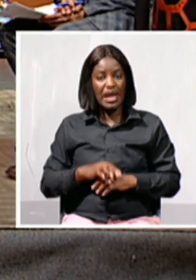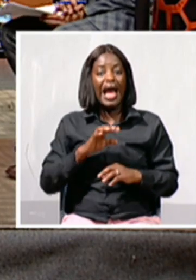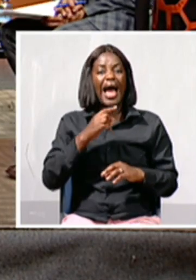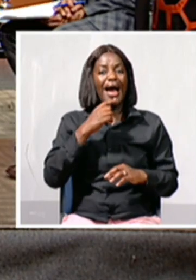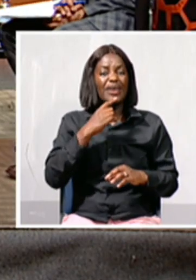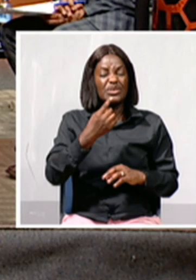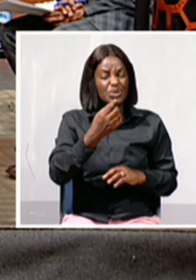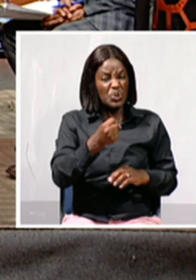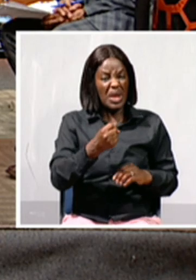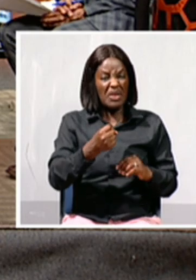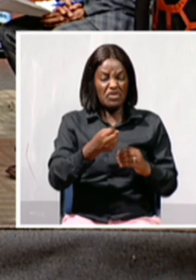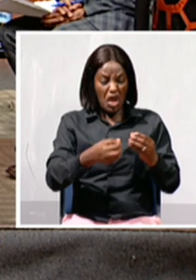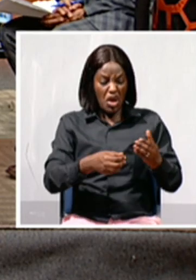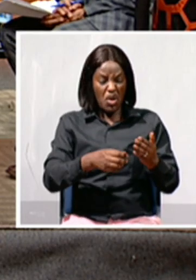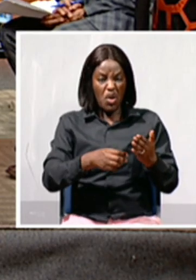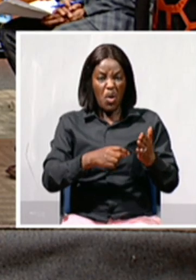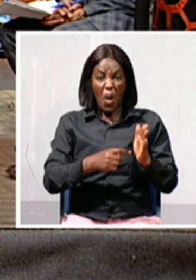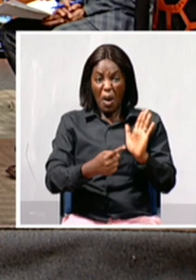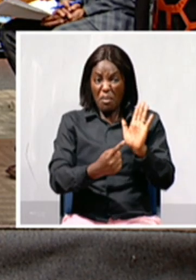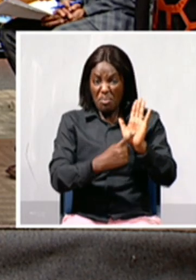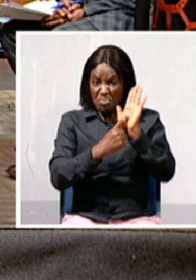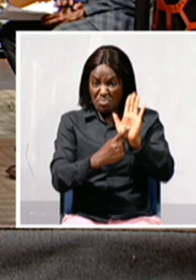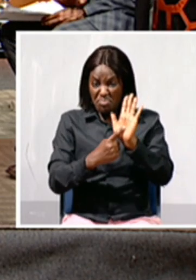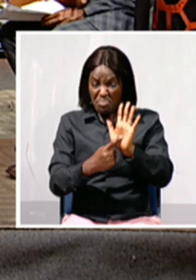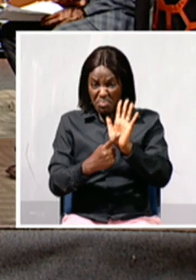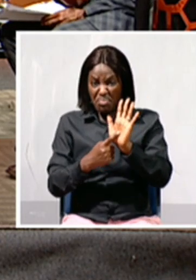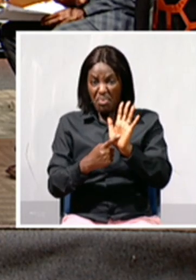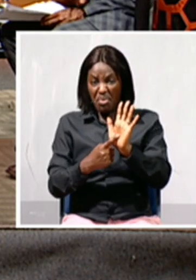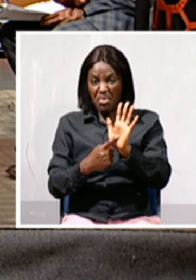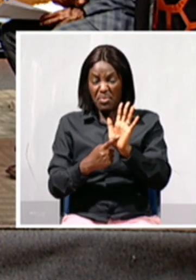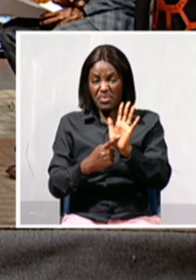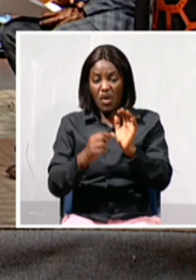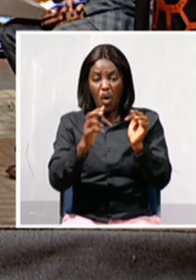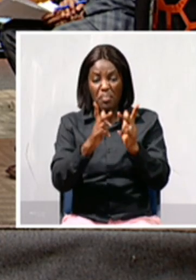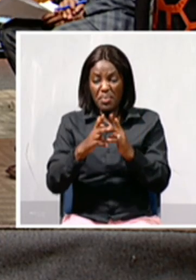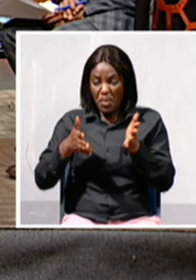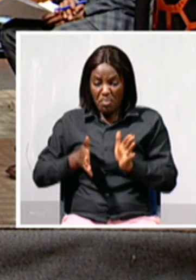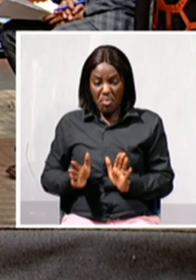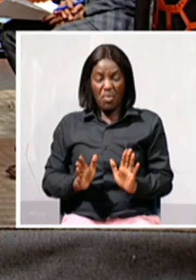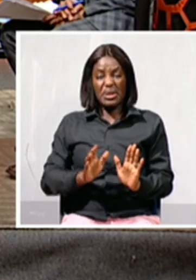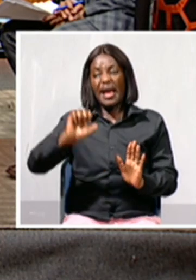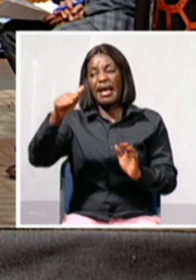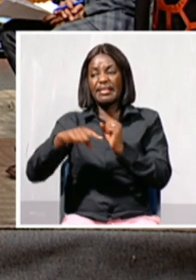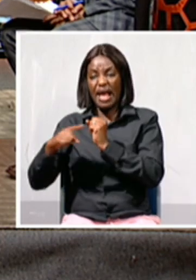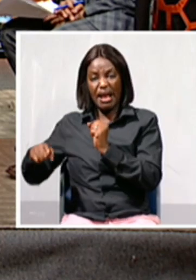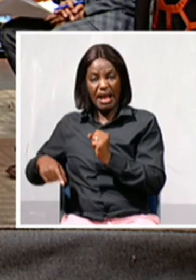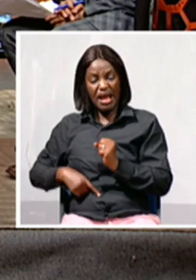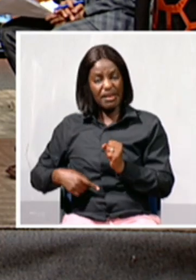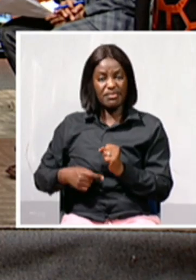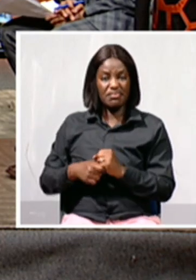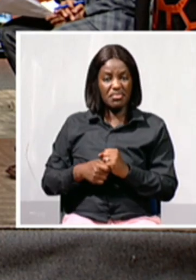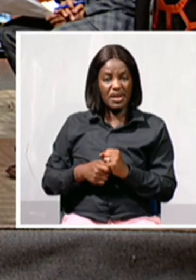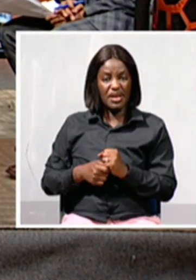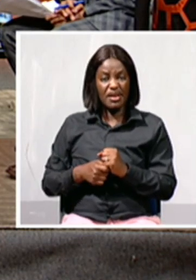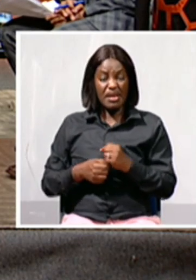documentary evidence of this allegation that you're making? Yes. Have you submitted those to the? Have you submitted the evidence to the authorities?